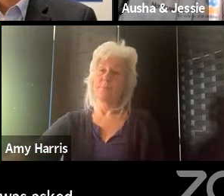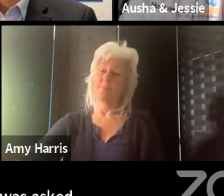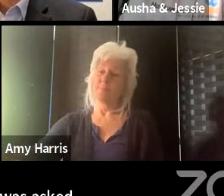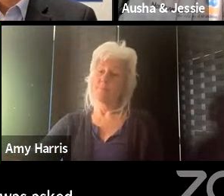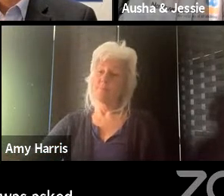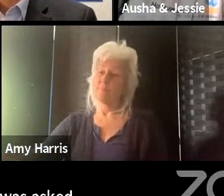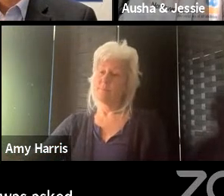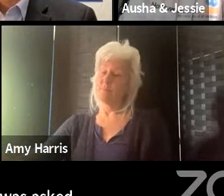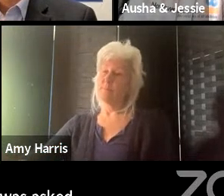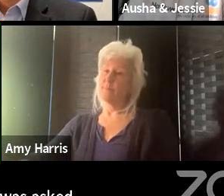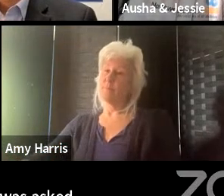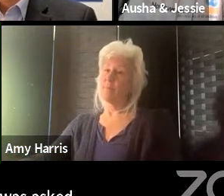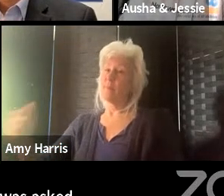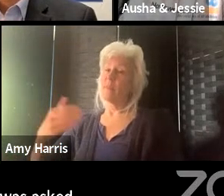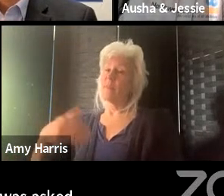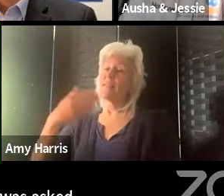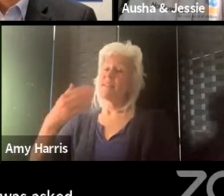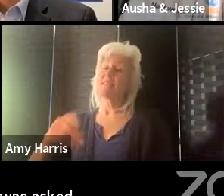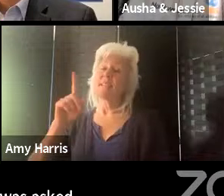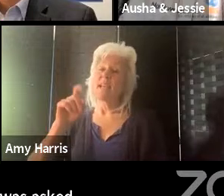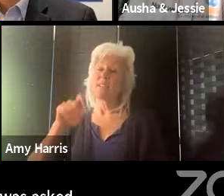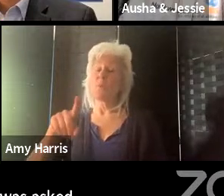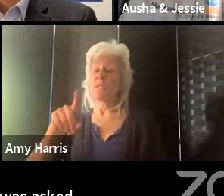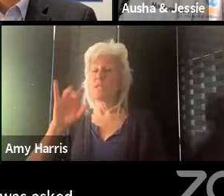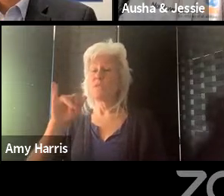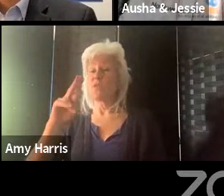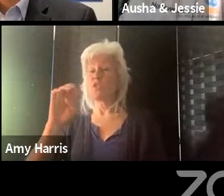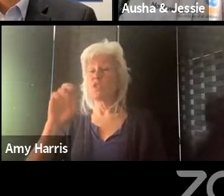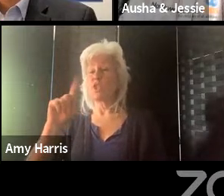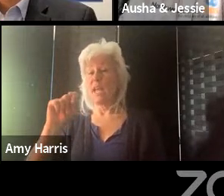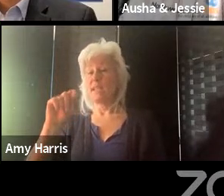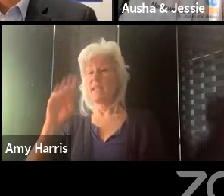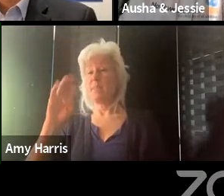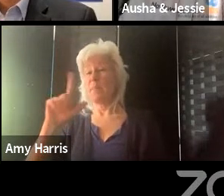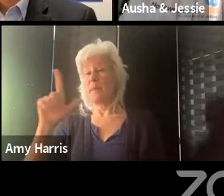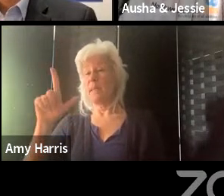So there's this next question is for Janet, Bill, and Dan.